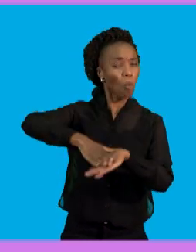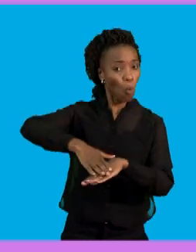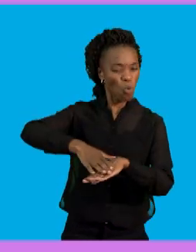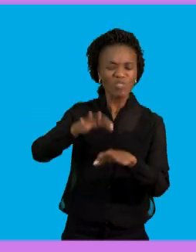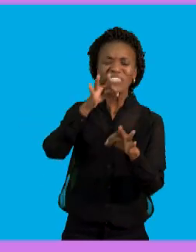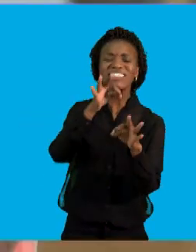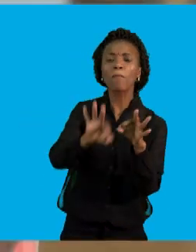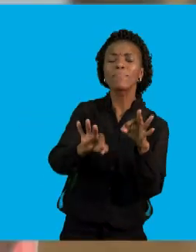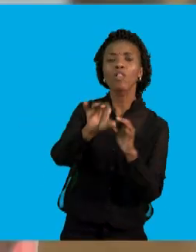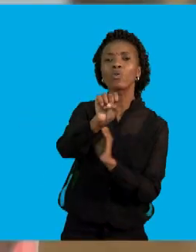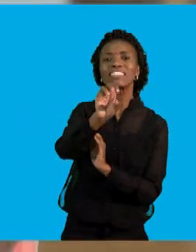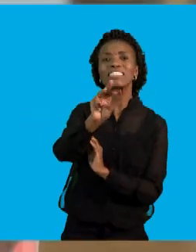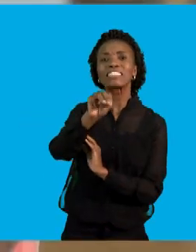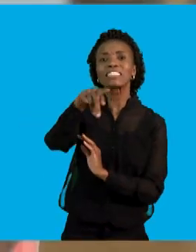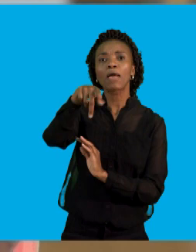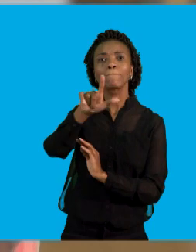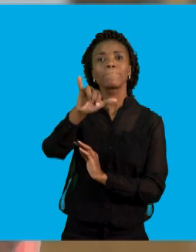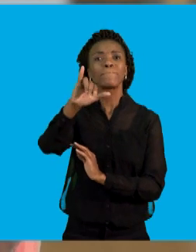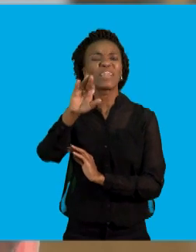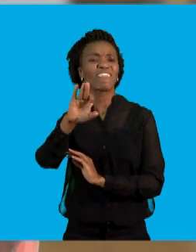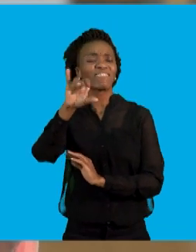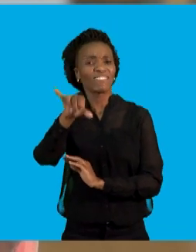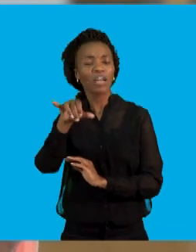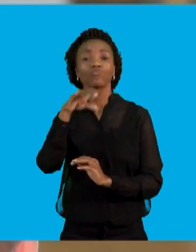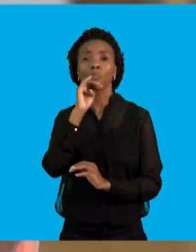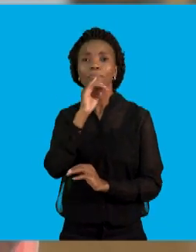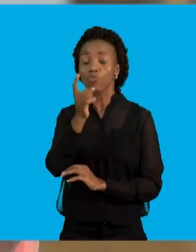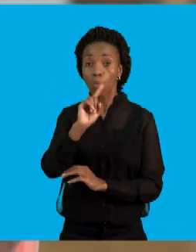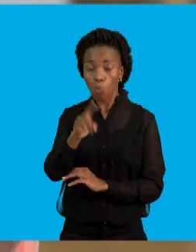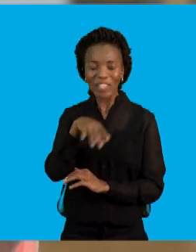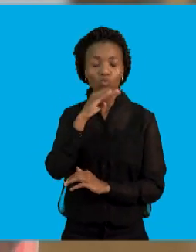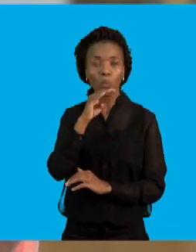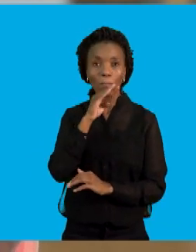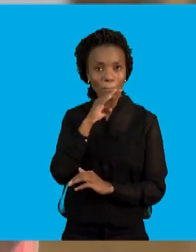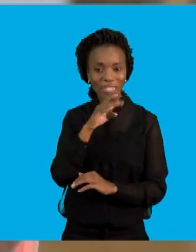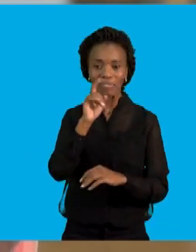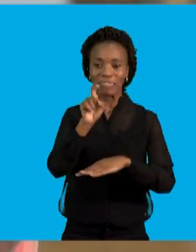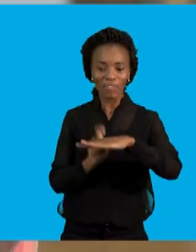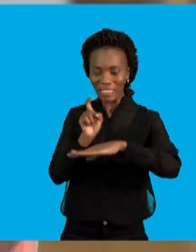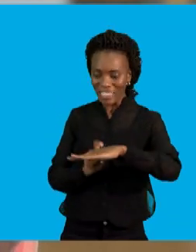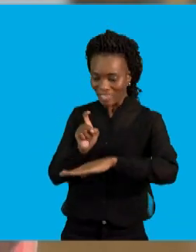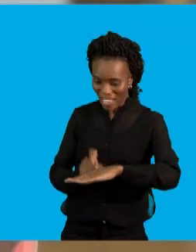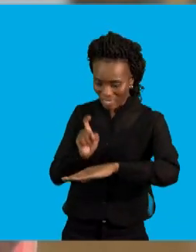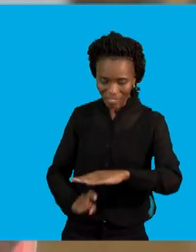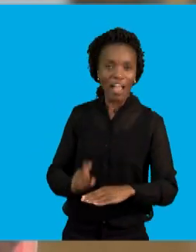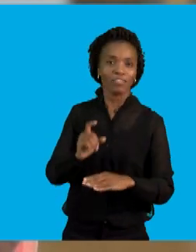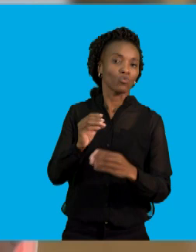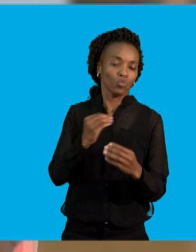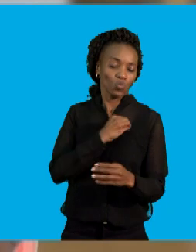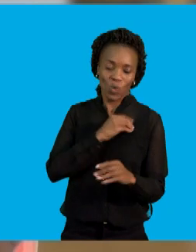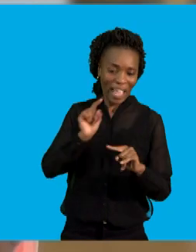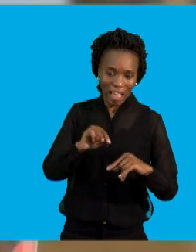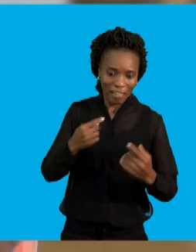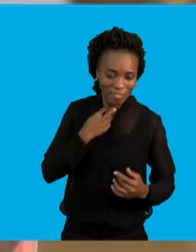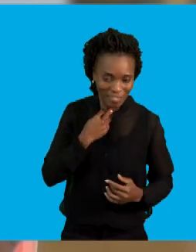of a simplified form, it means you should keep your answer whereby you can no longer simplify it any further.